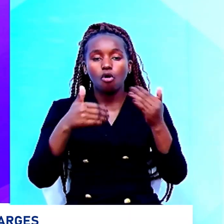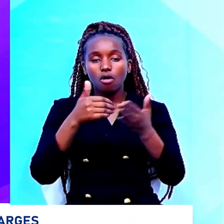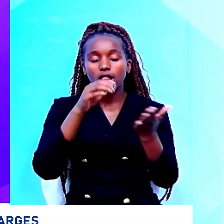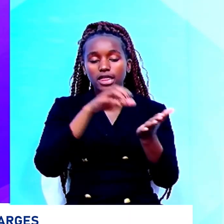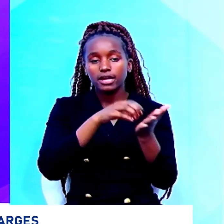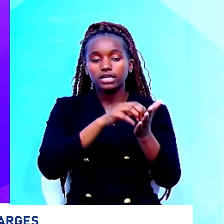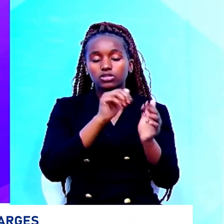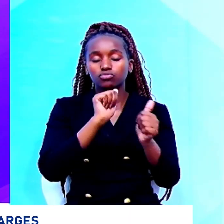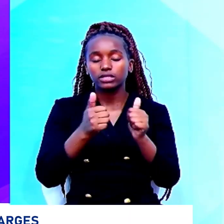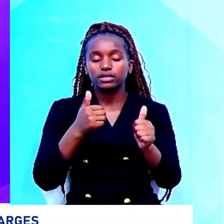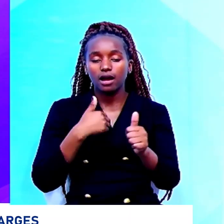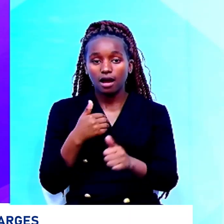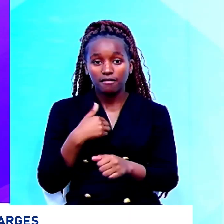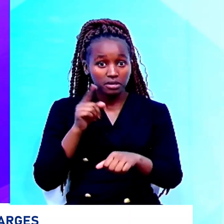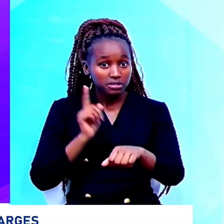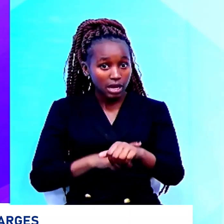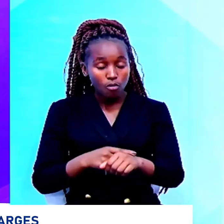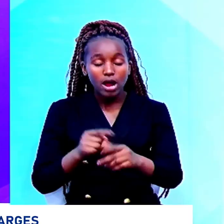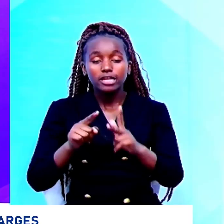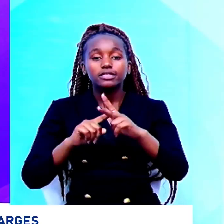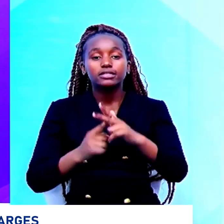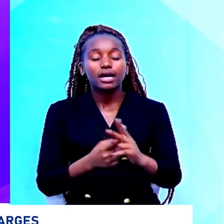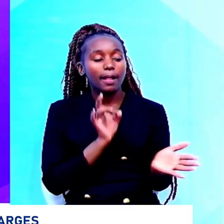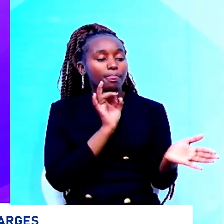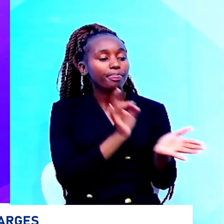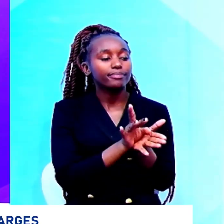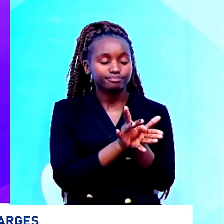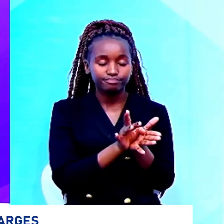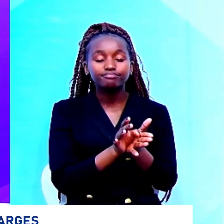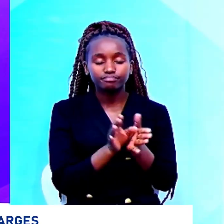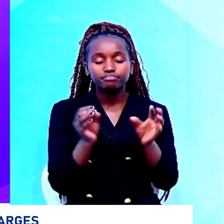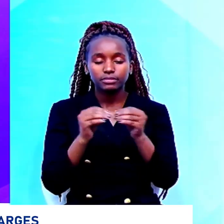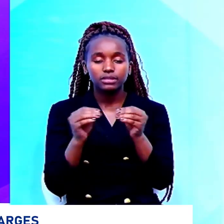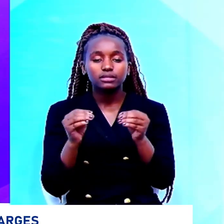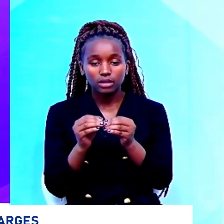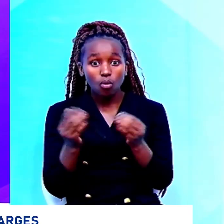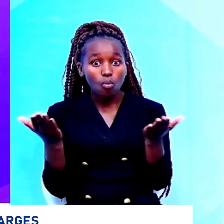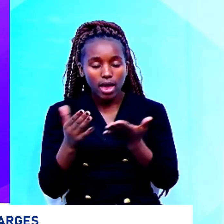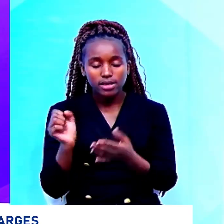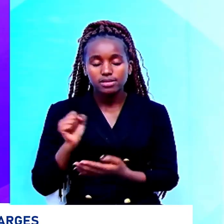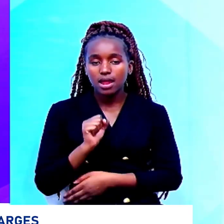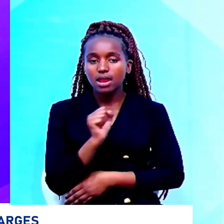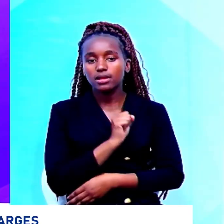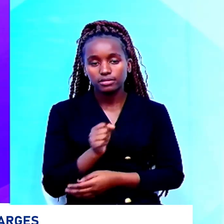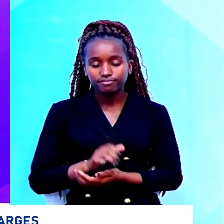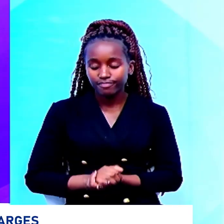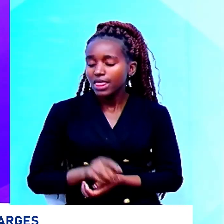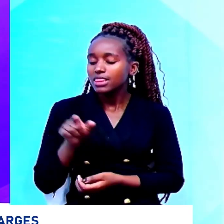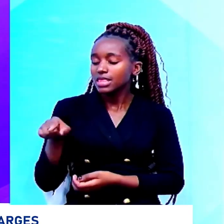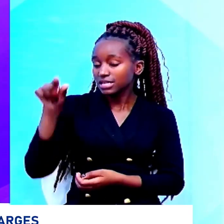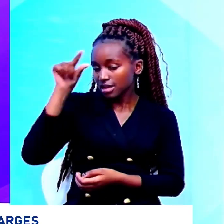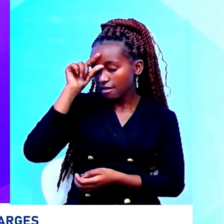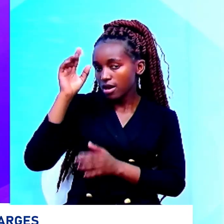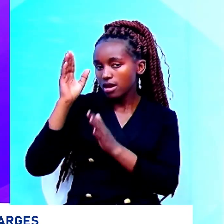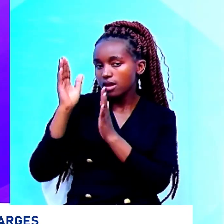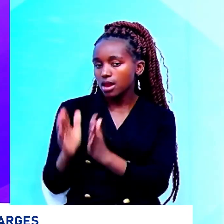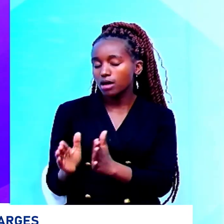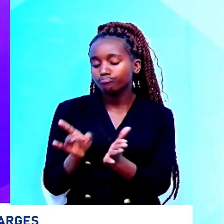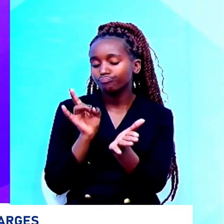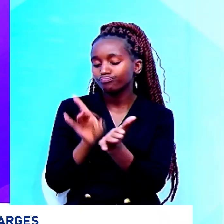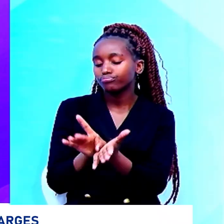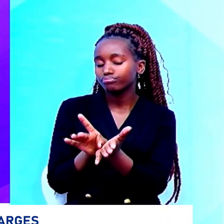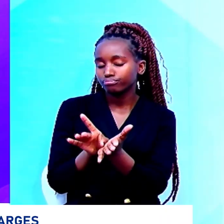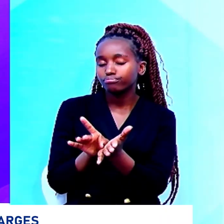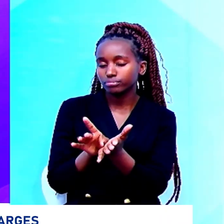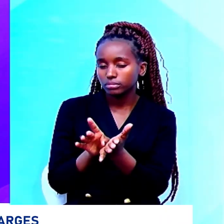his impeachment trial commenced today before the Senate. Governor Guyo's impeachment journey